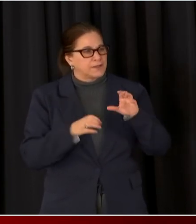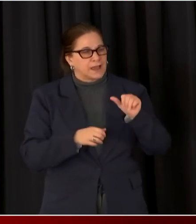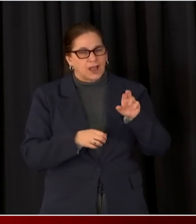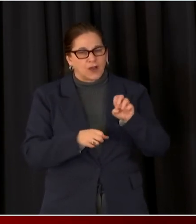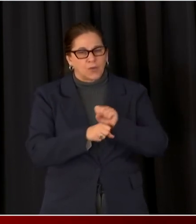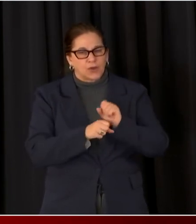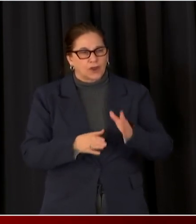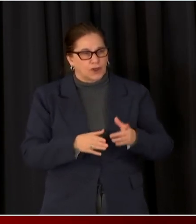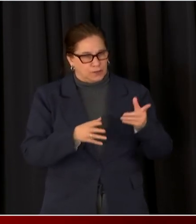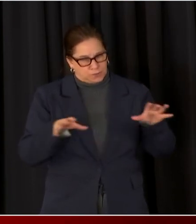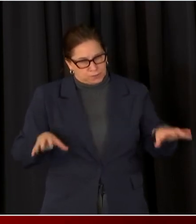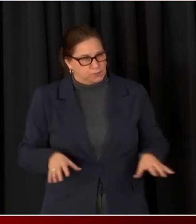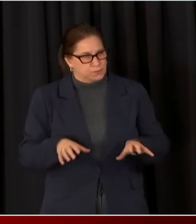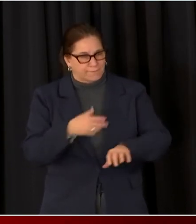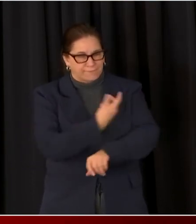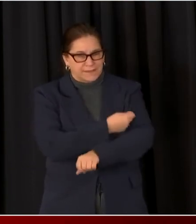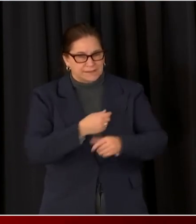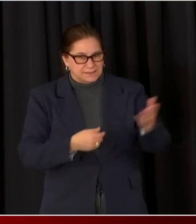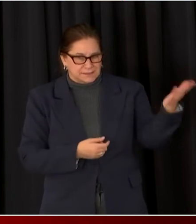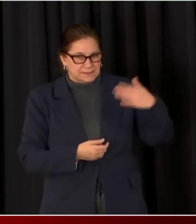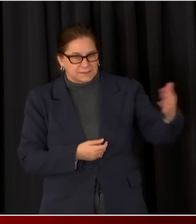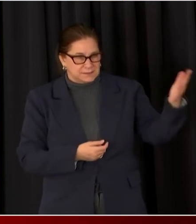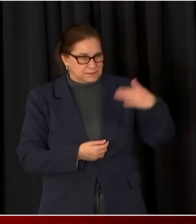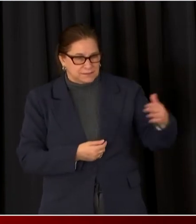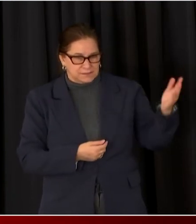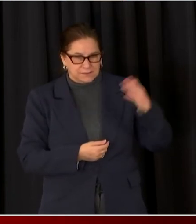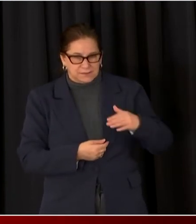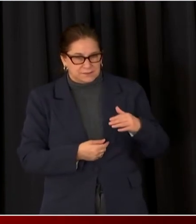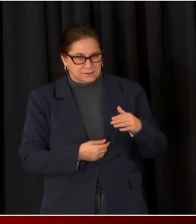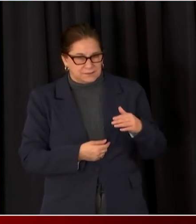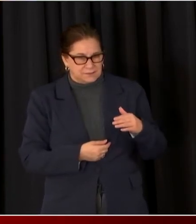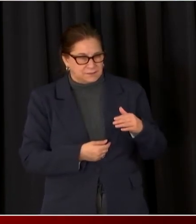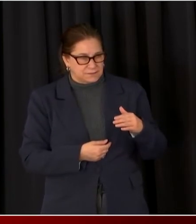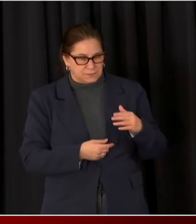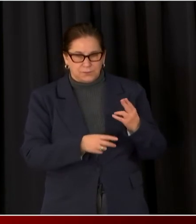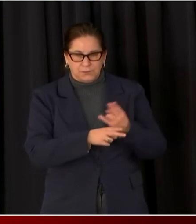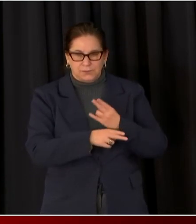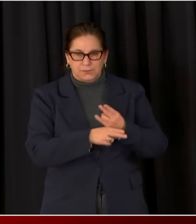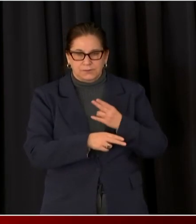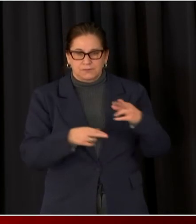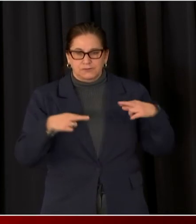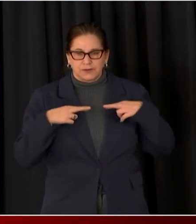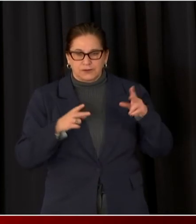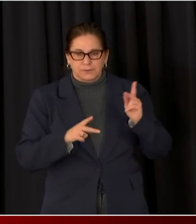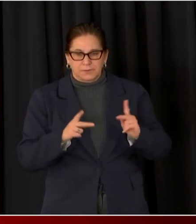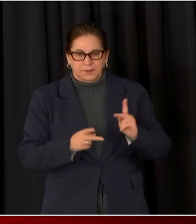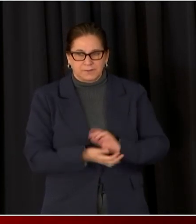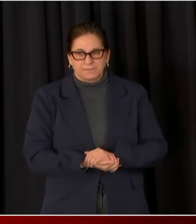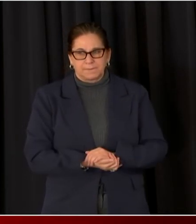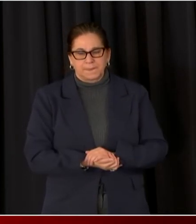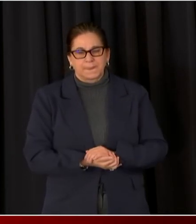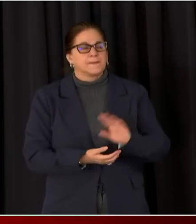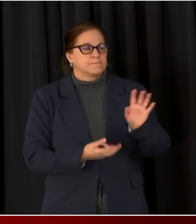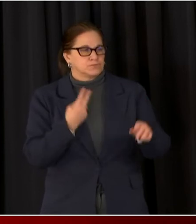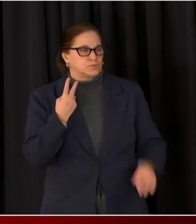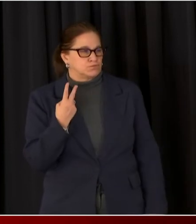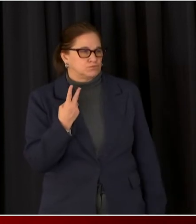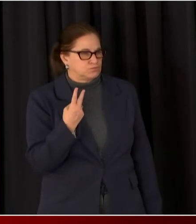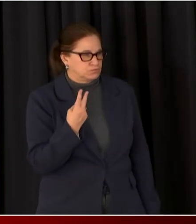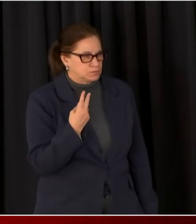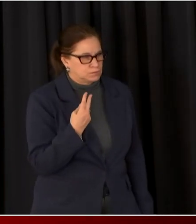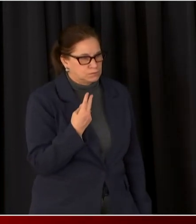told me you had 3. I was waiting. I forgot the last. That's okay. So yes, we have a Medical Reserve Corps, and we activated our